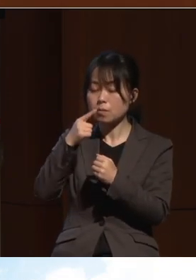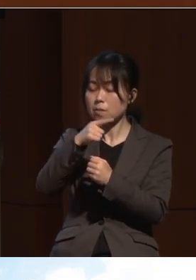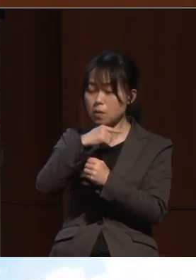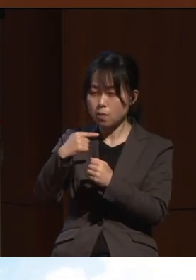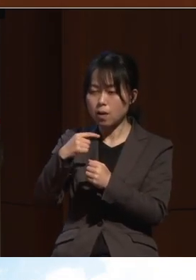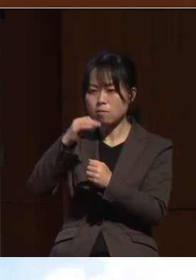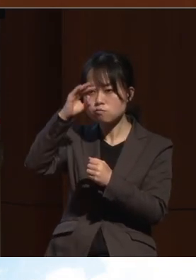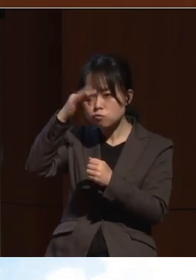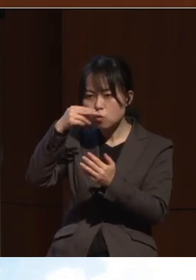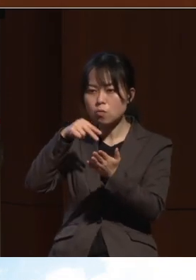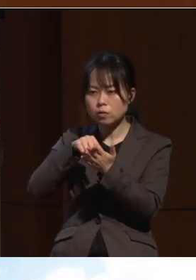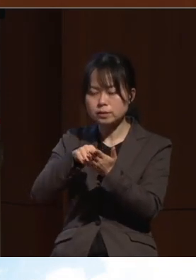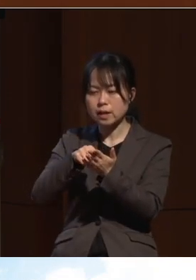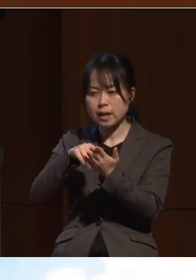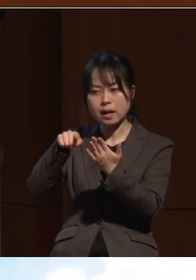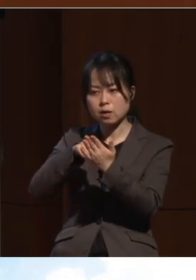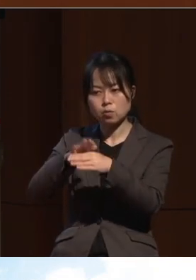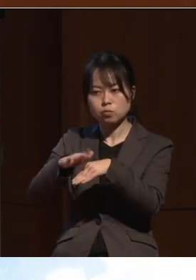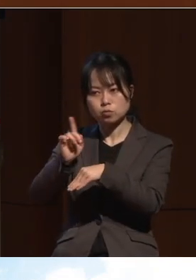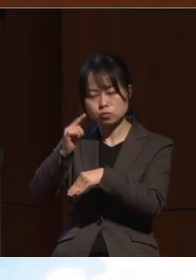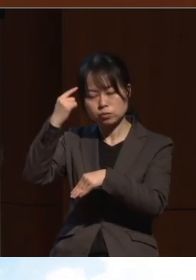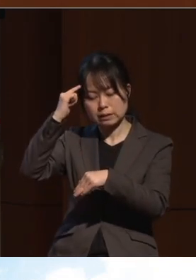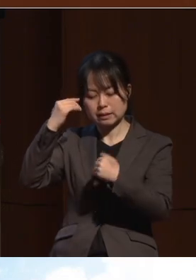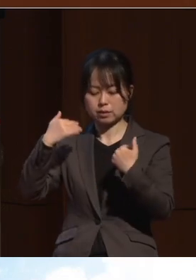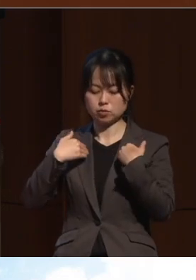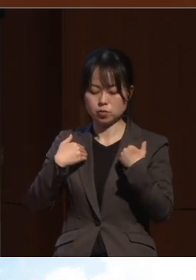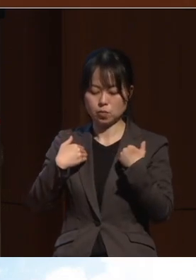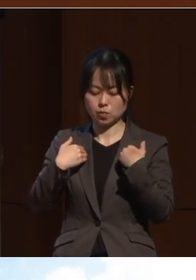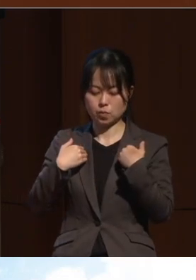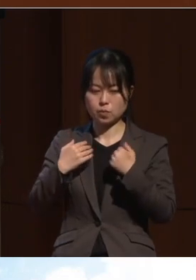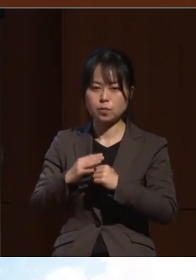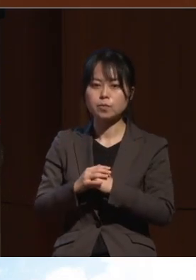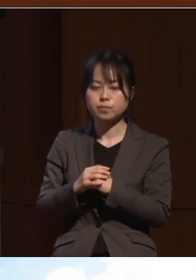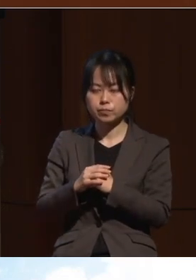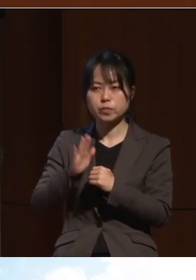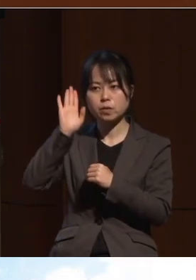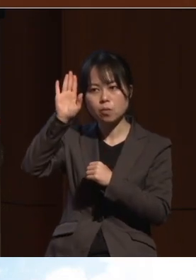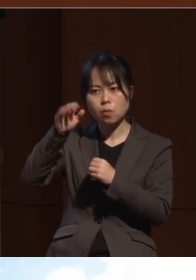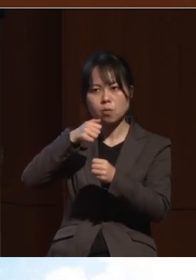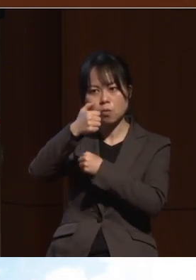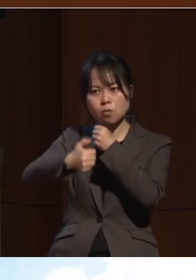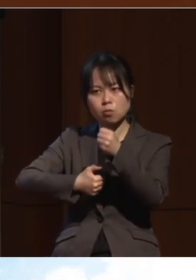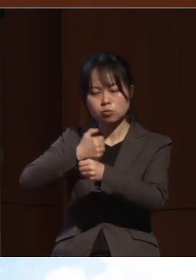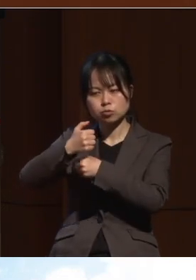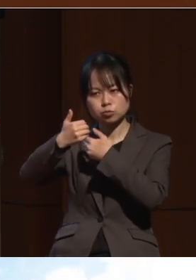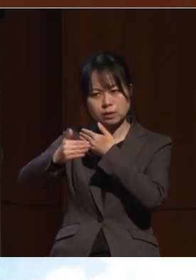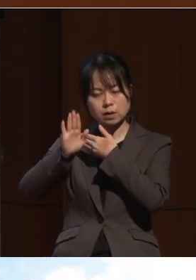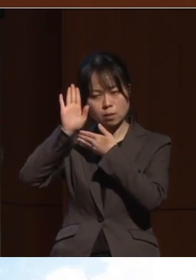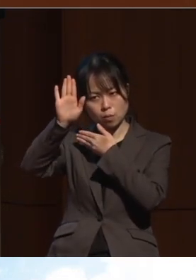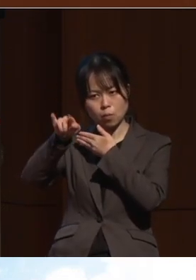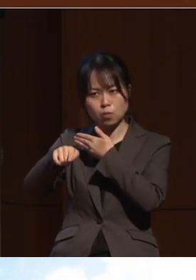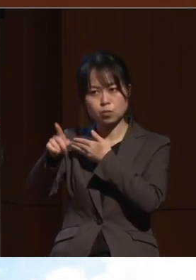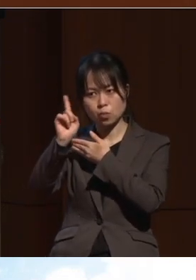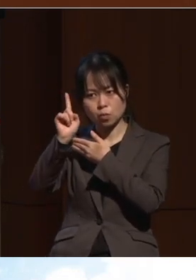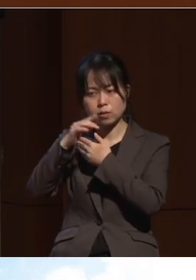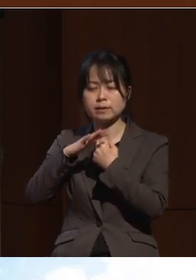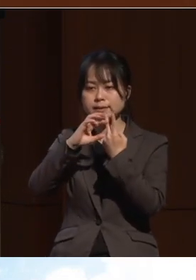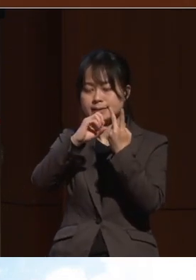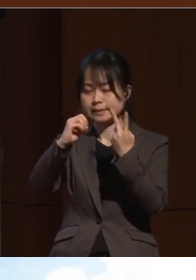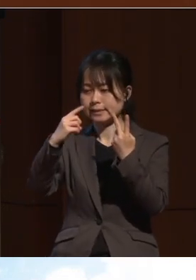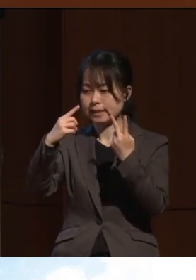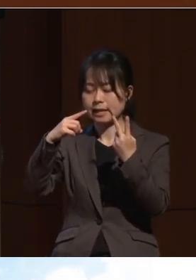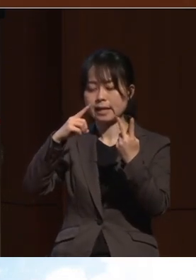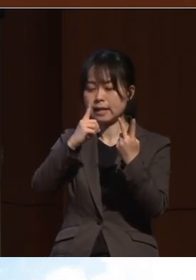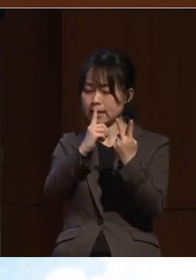on the right, what that is essentially showing is that over the coming 50 years, so by the end of this, not decade, the end of this century, we